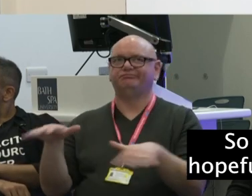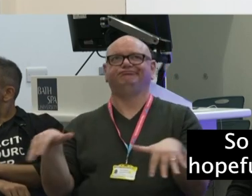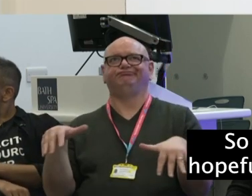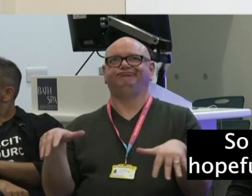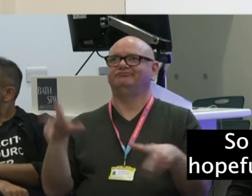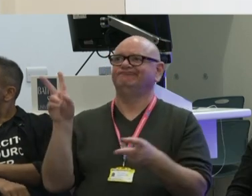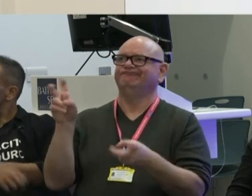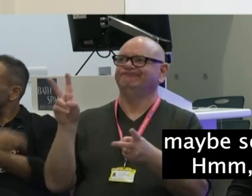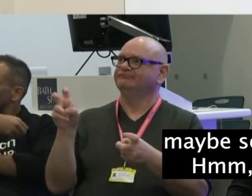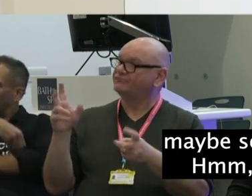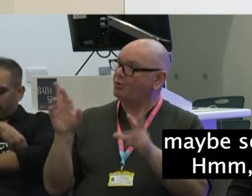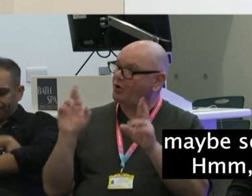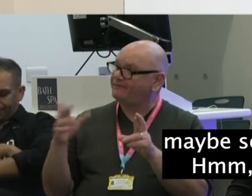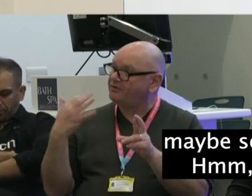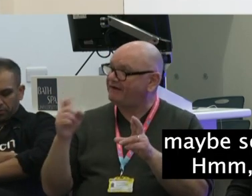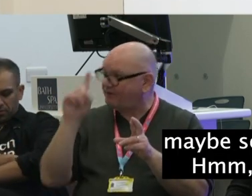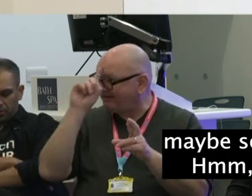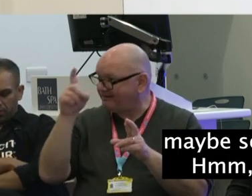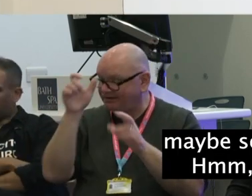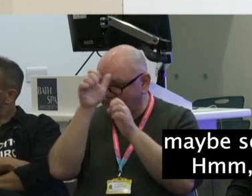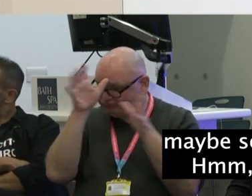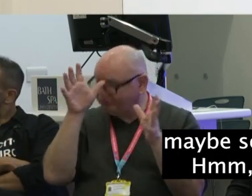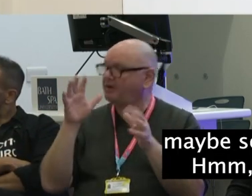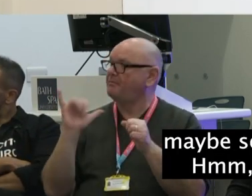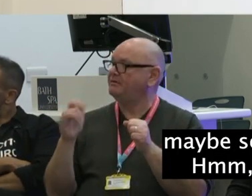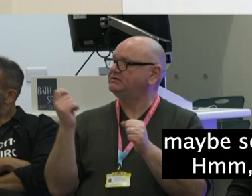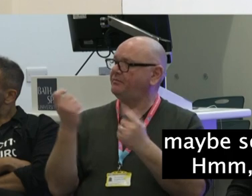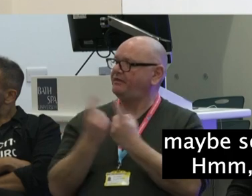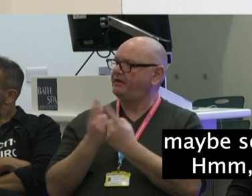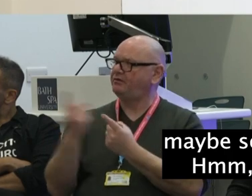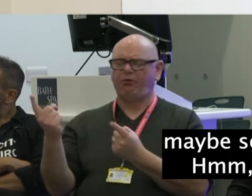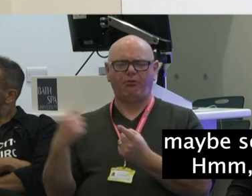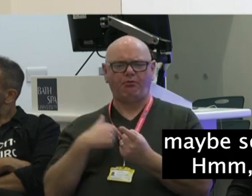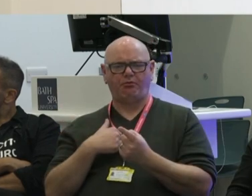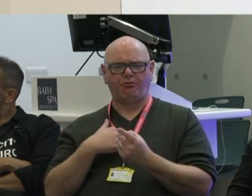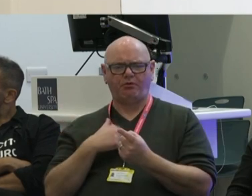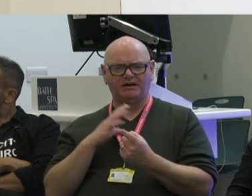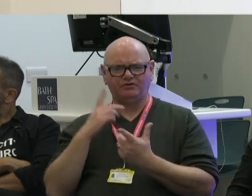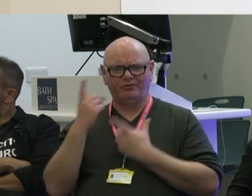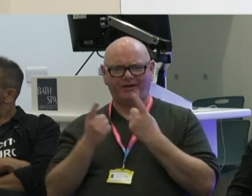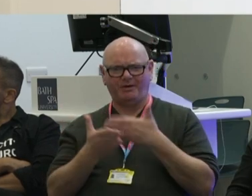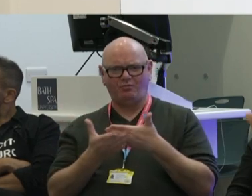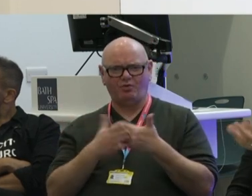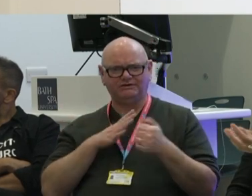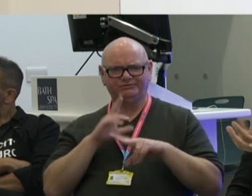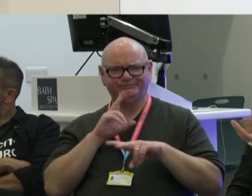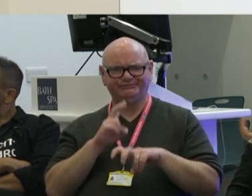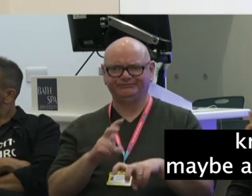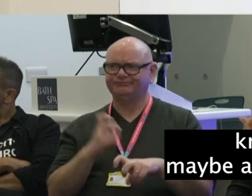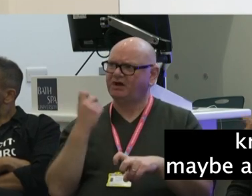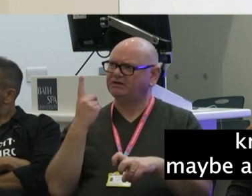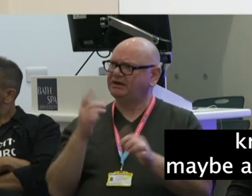you inspiration. Maybe some of the things you heard, you go, I need to understand that better. And you know what? Maybe your